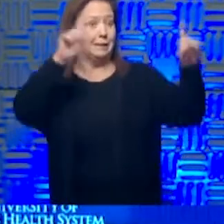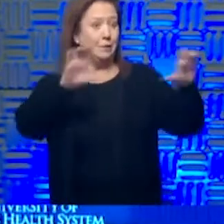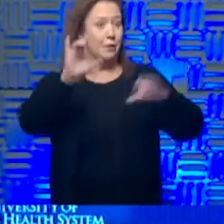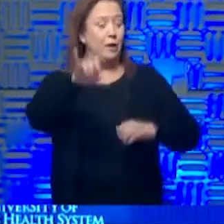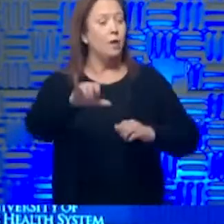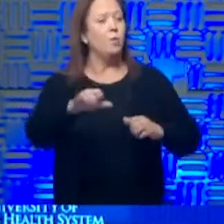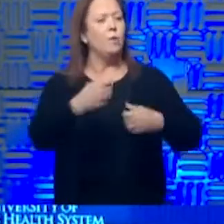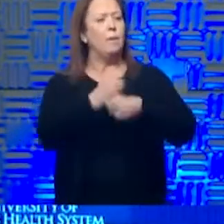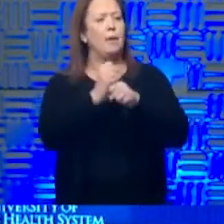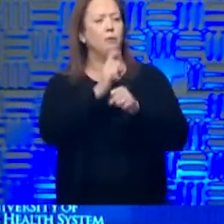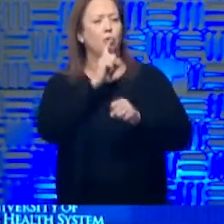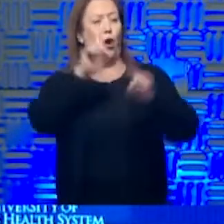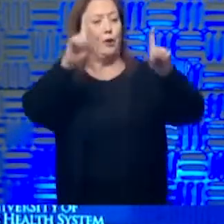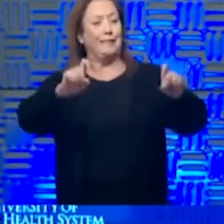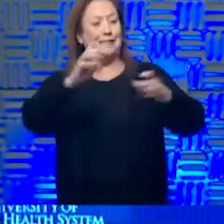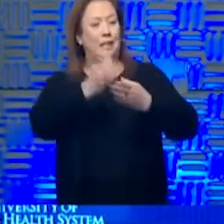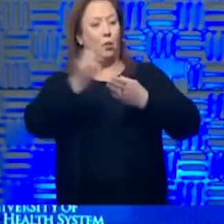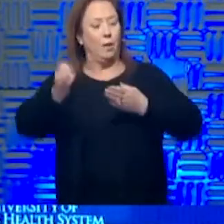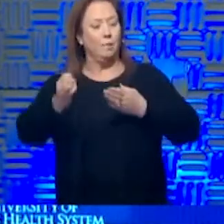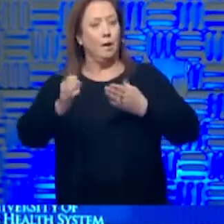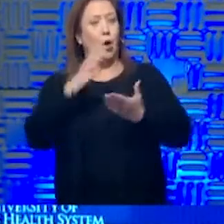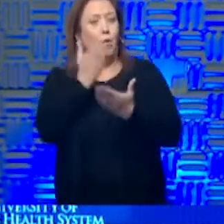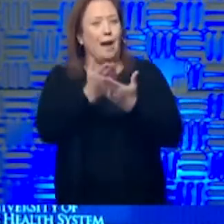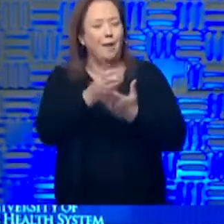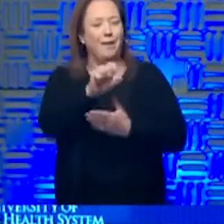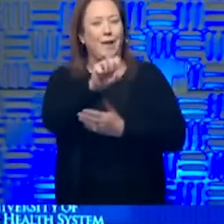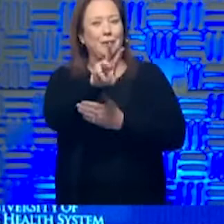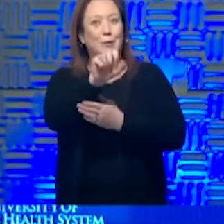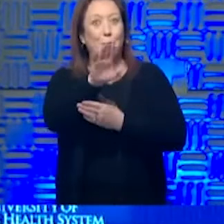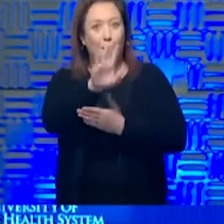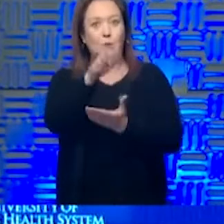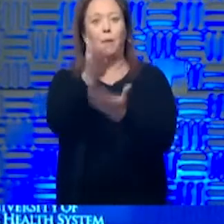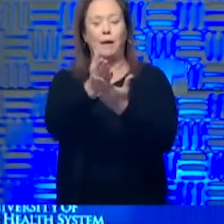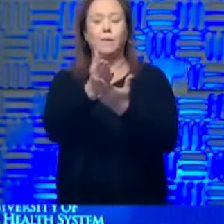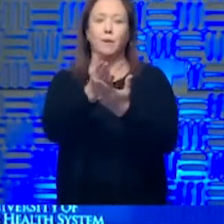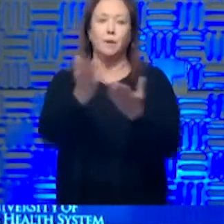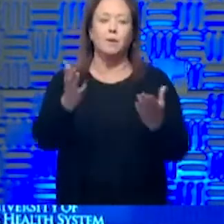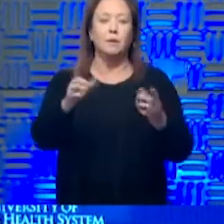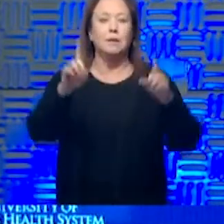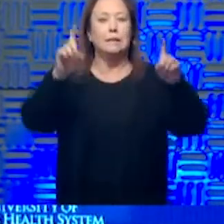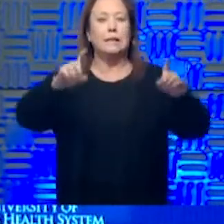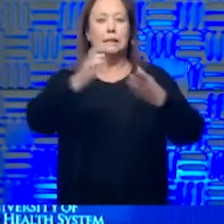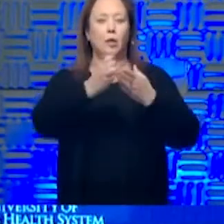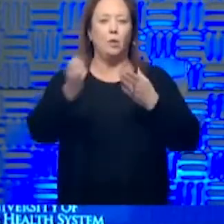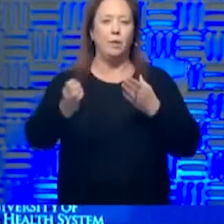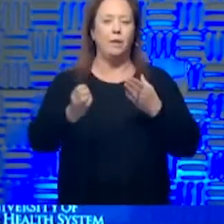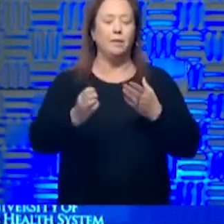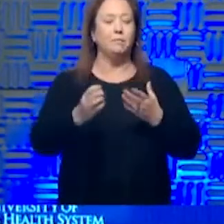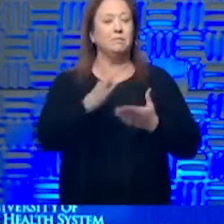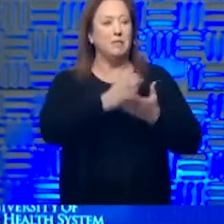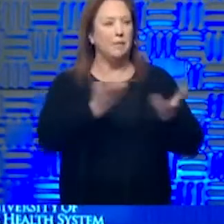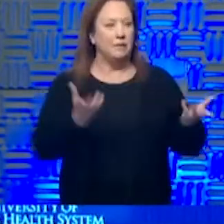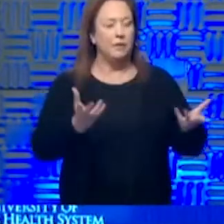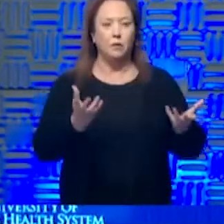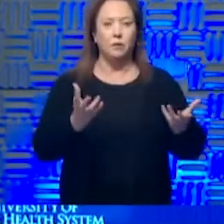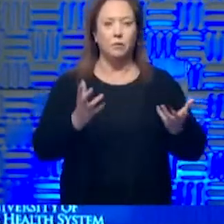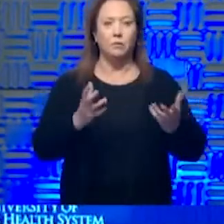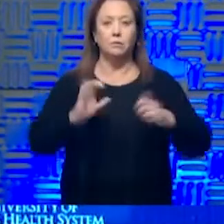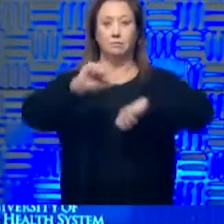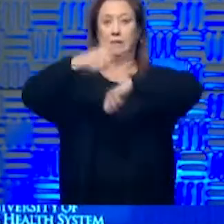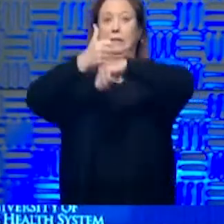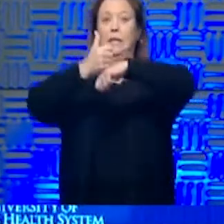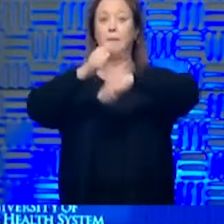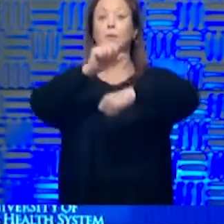sure our testing equipment arrives and our swabs arrive. Mm-hmm. And if those two things, well, the testing equipment, part of it's already here. It's up,